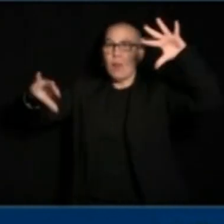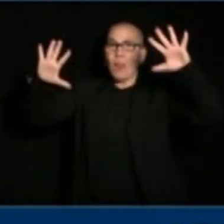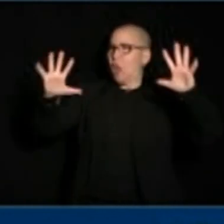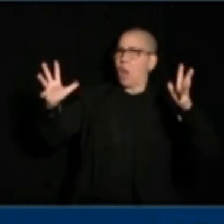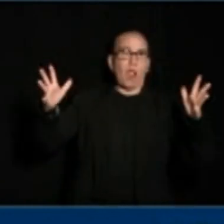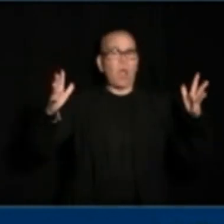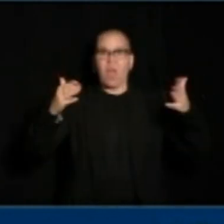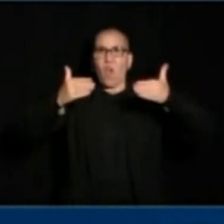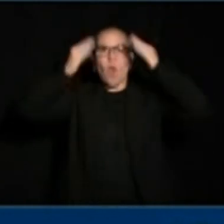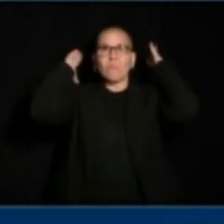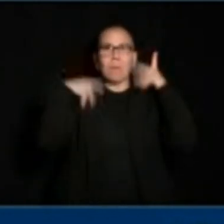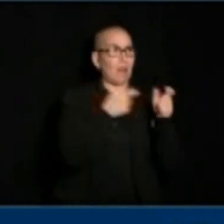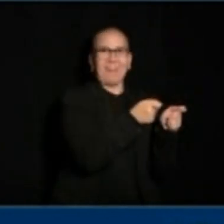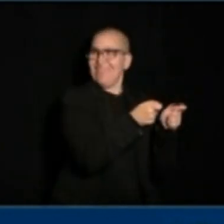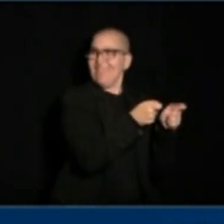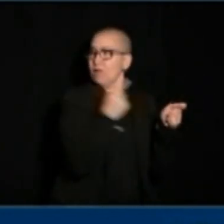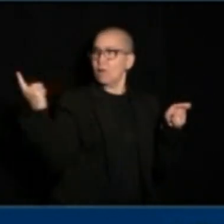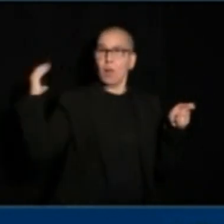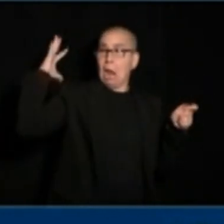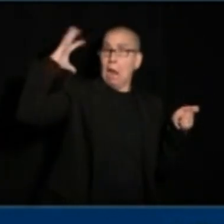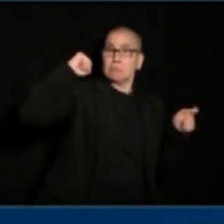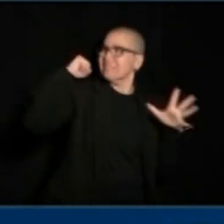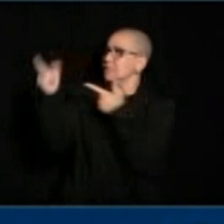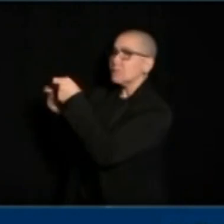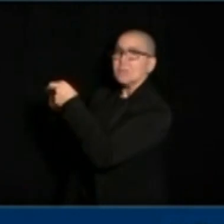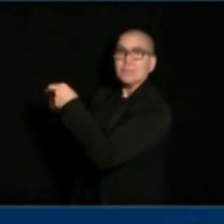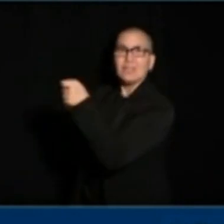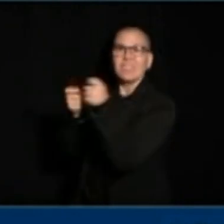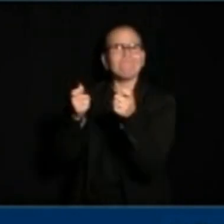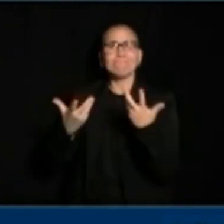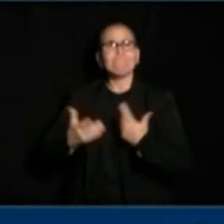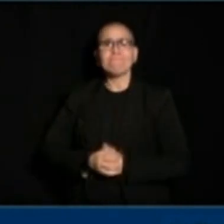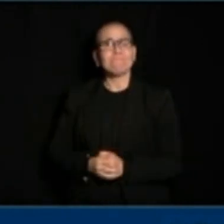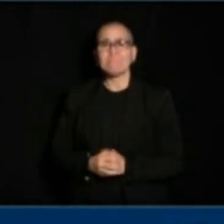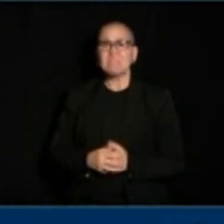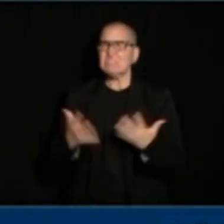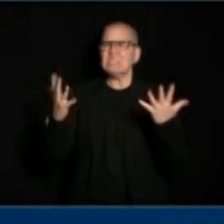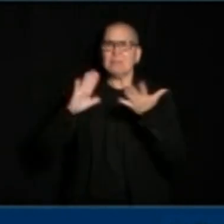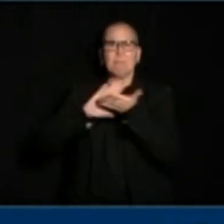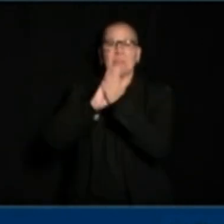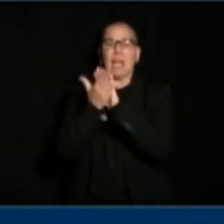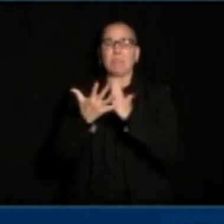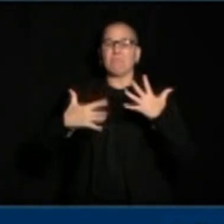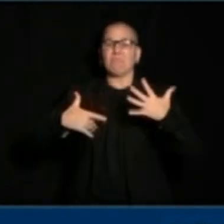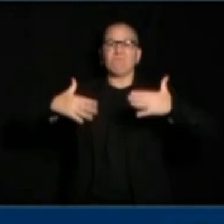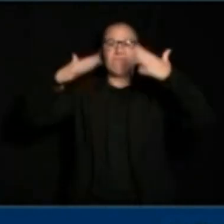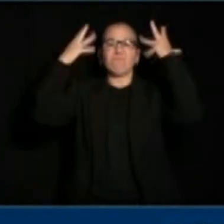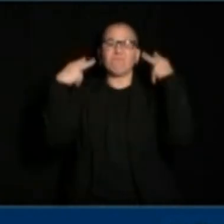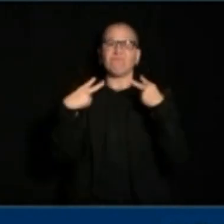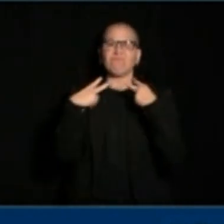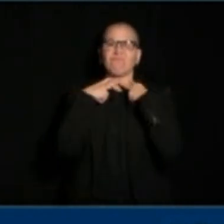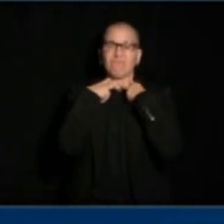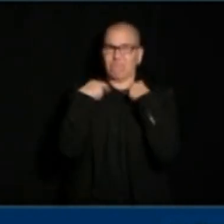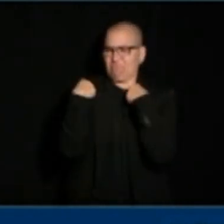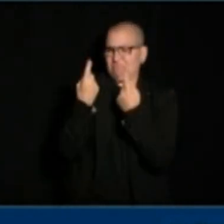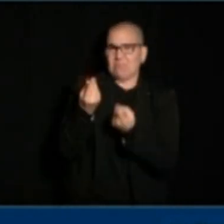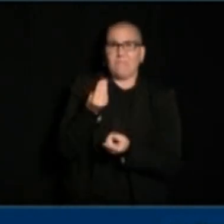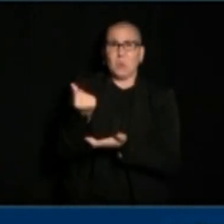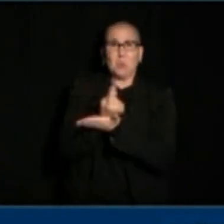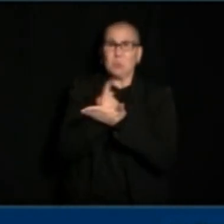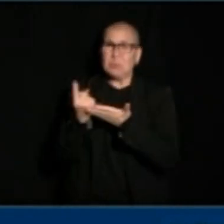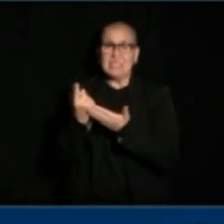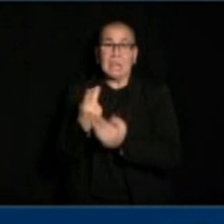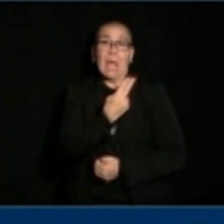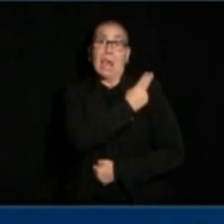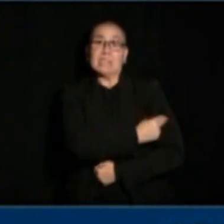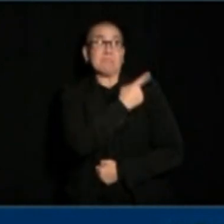over just the last several weeks, we went from being in a situation where we could contain and our hospitals were not overwhelmed